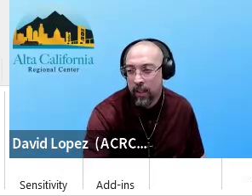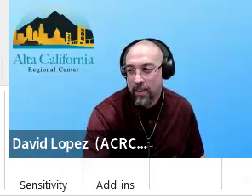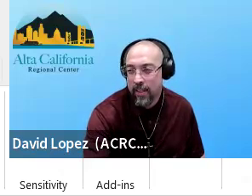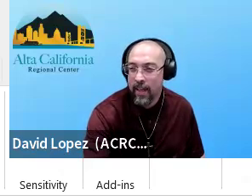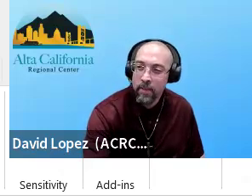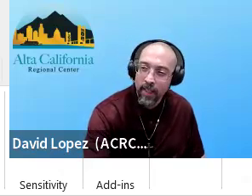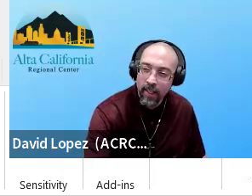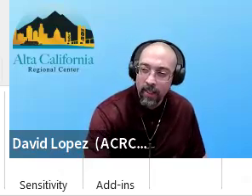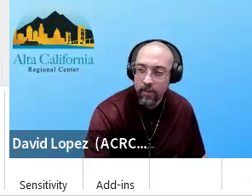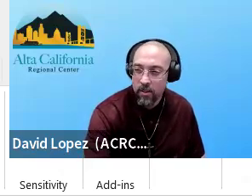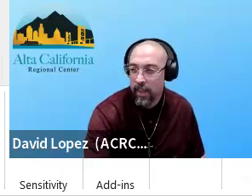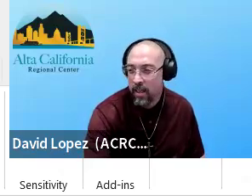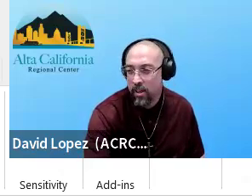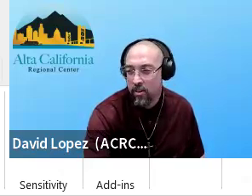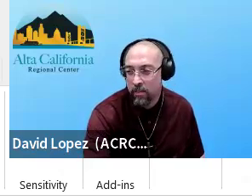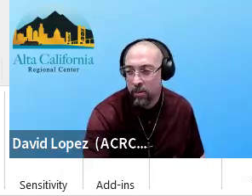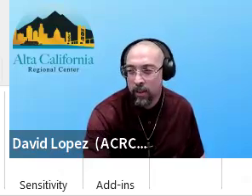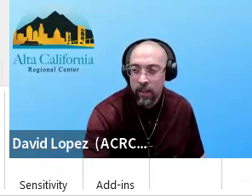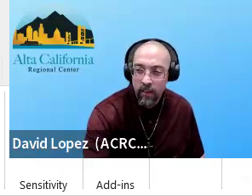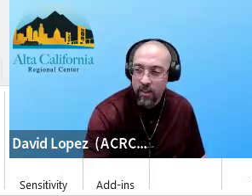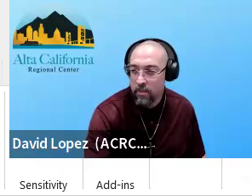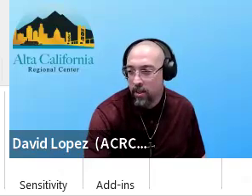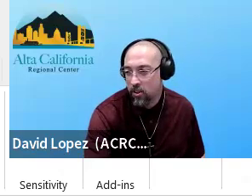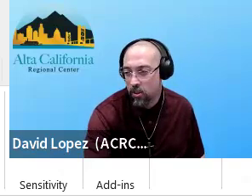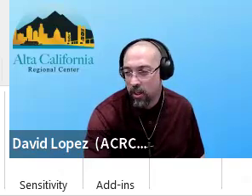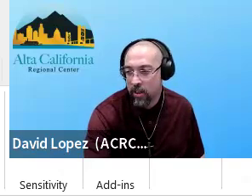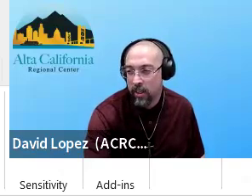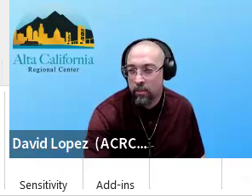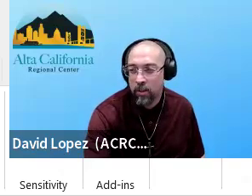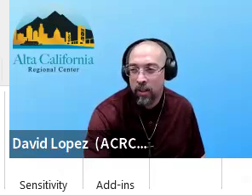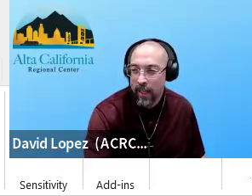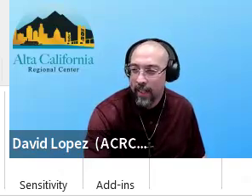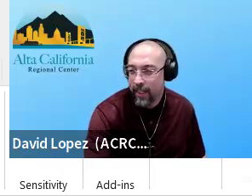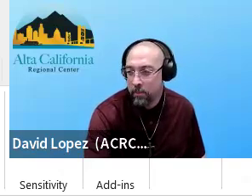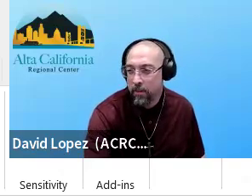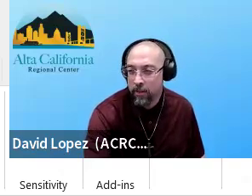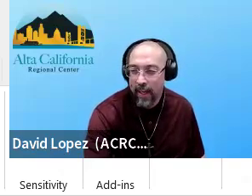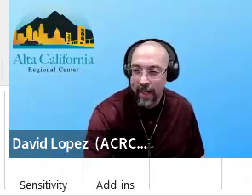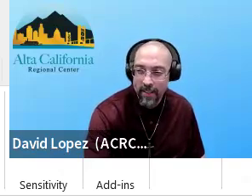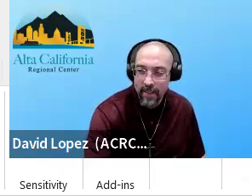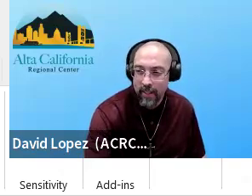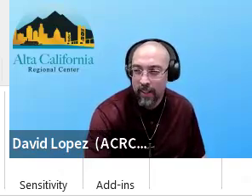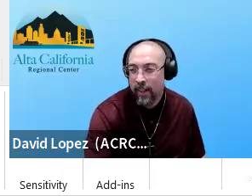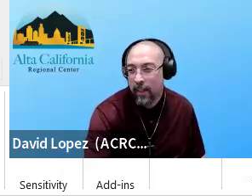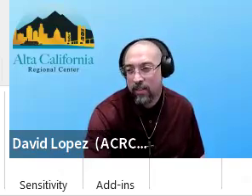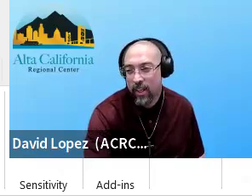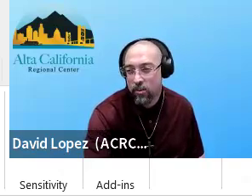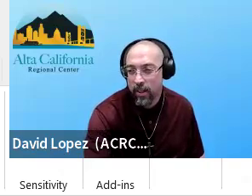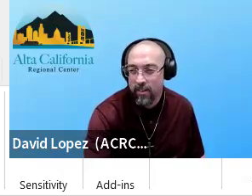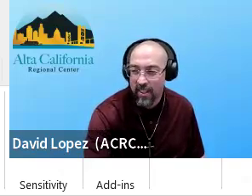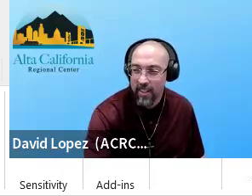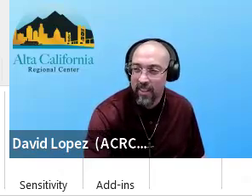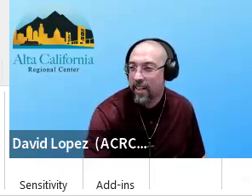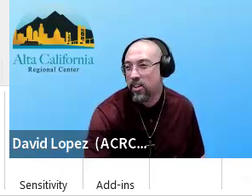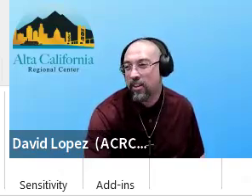him, and he said, "Hey, man, do you mind giving me your number? And if you give me your social security number, I could help you access Las